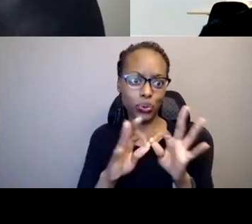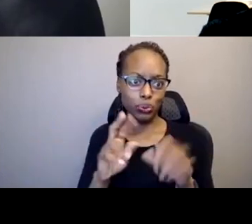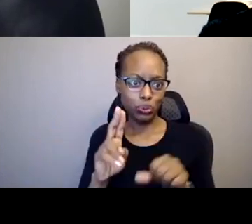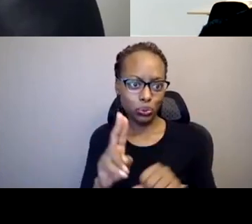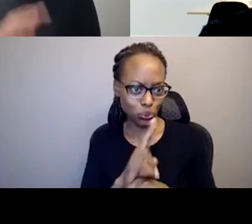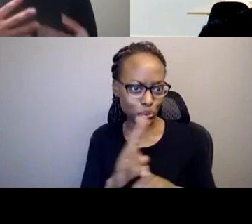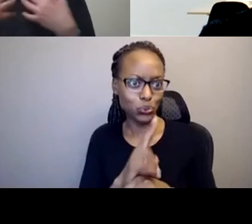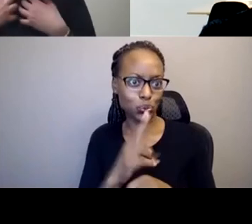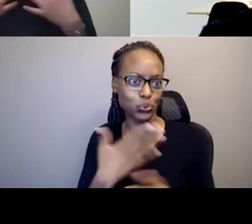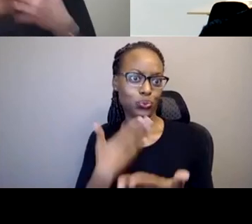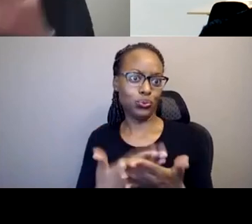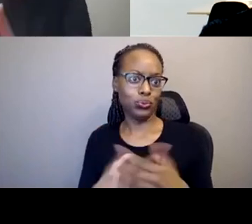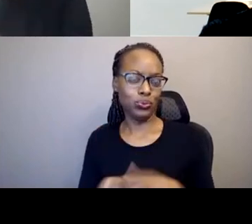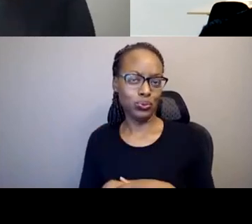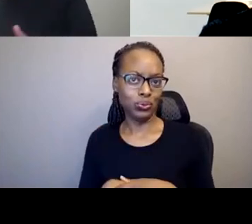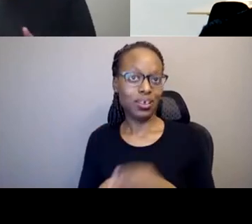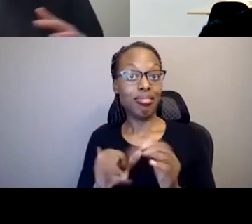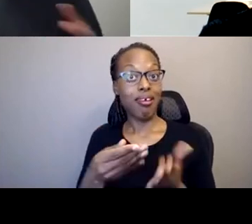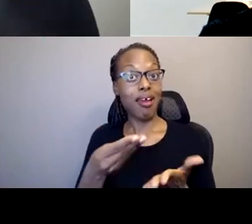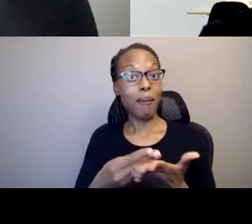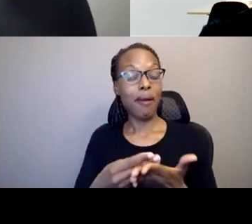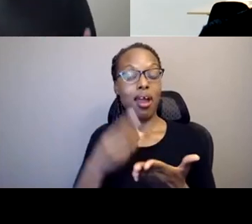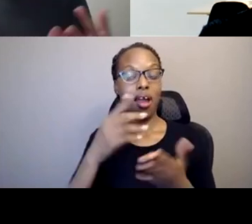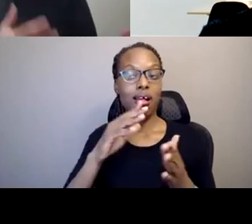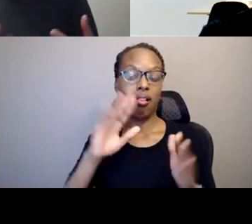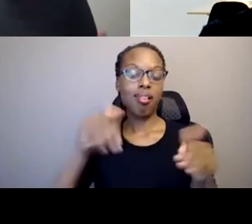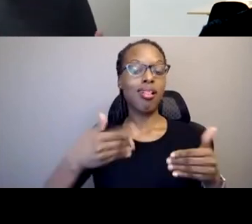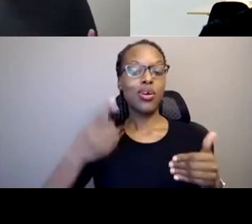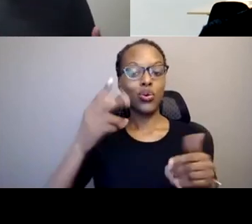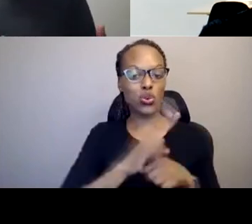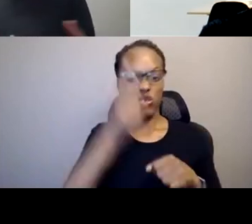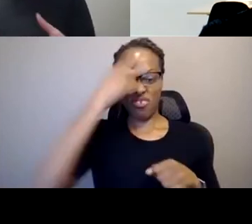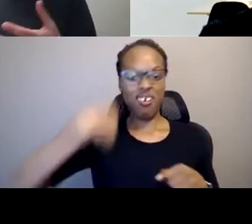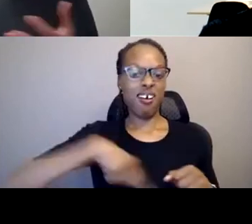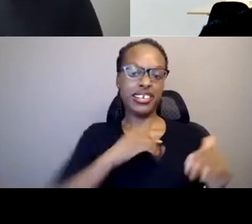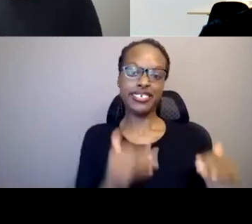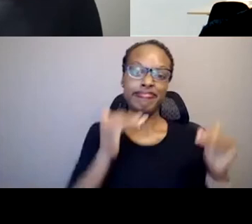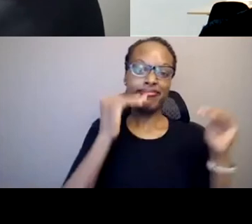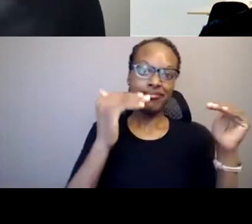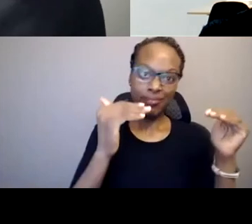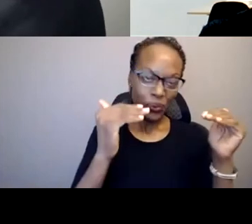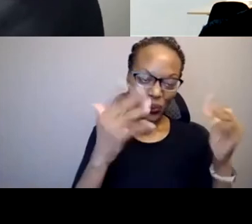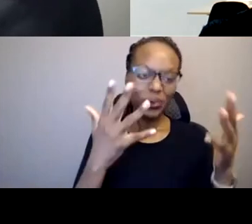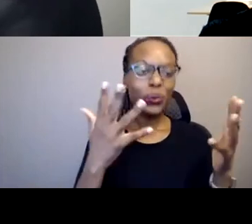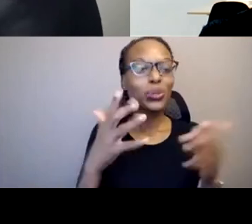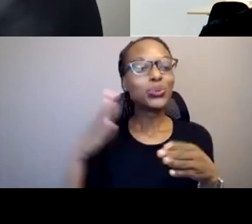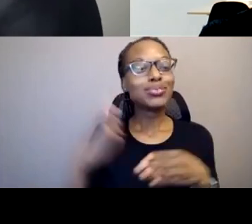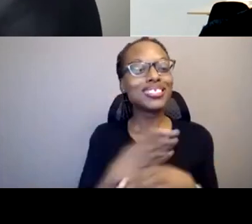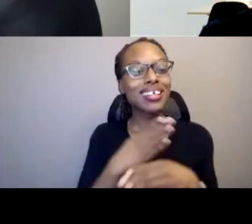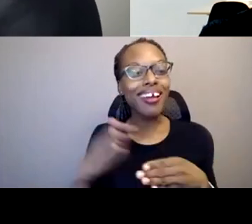us, not just to push us forward, but also to, as much as we can, to kind of share the wealth if possible.